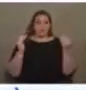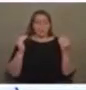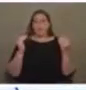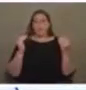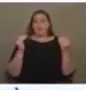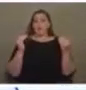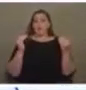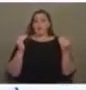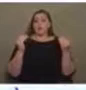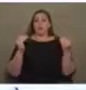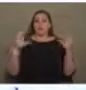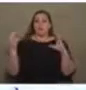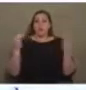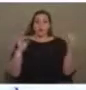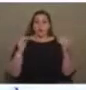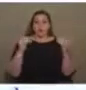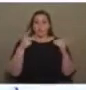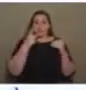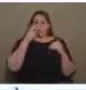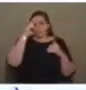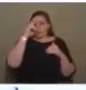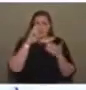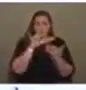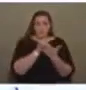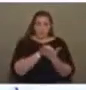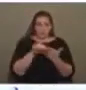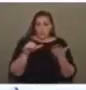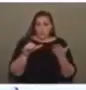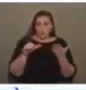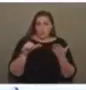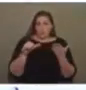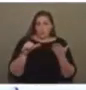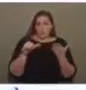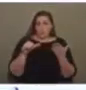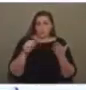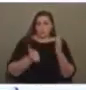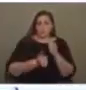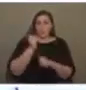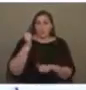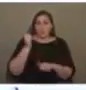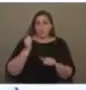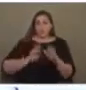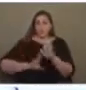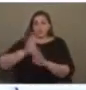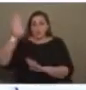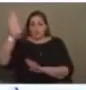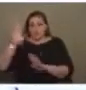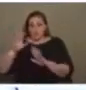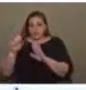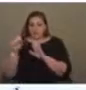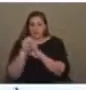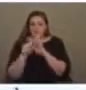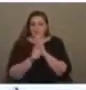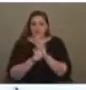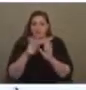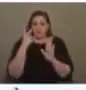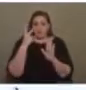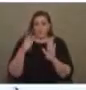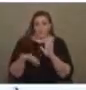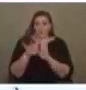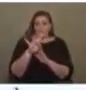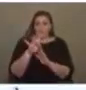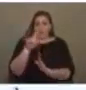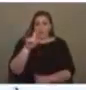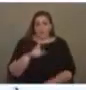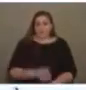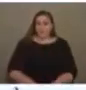York, or that you would compare Puerto Rico to the most progressive state, and what do you think you'll find? If